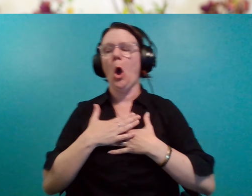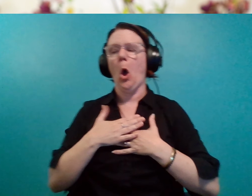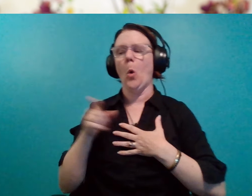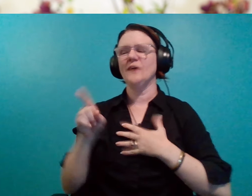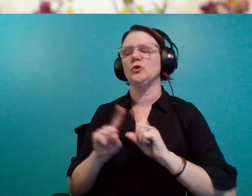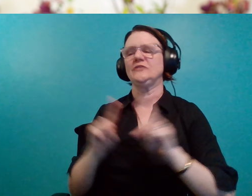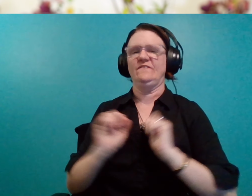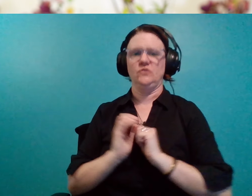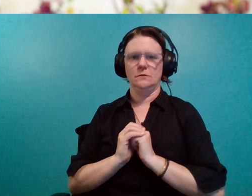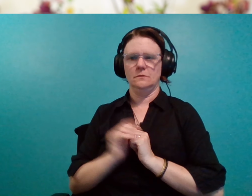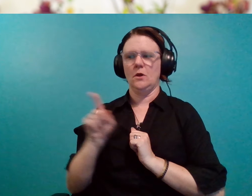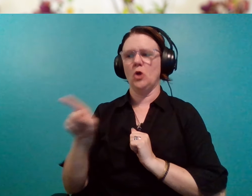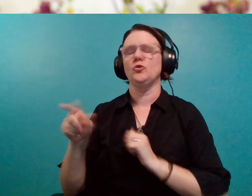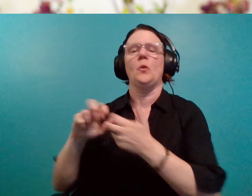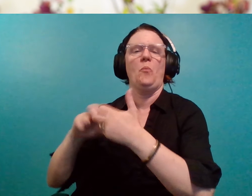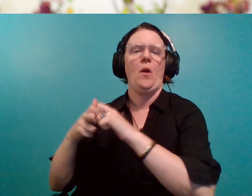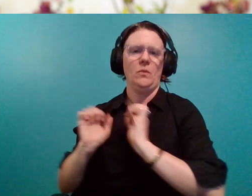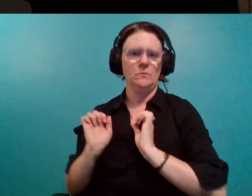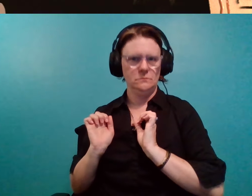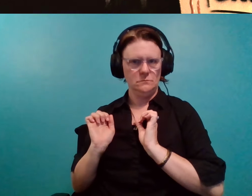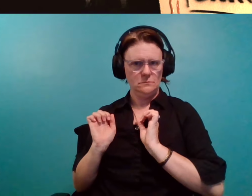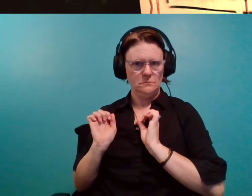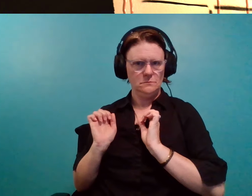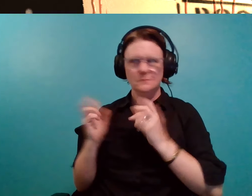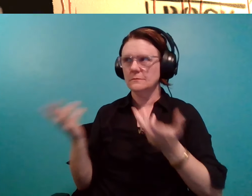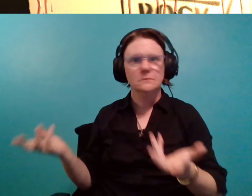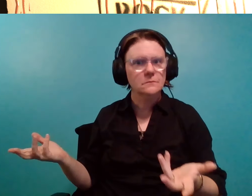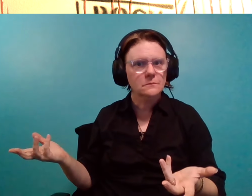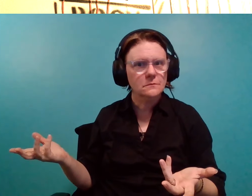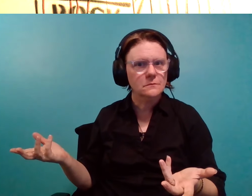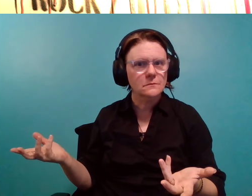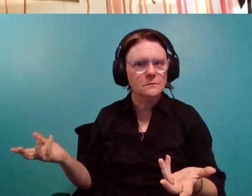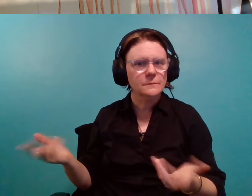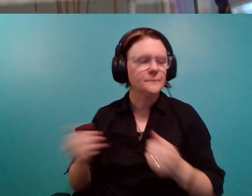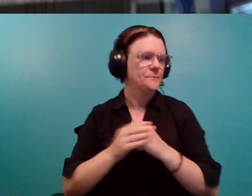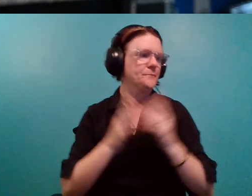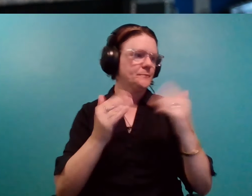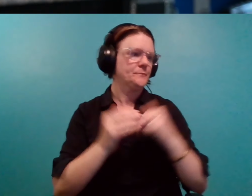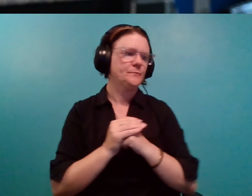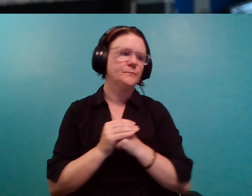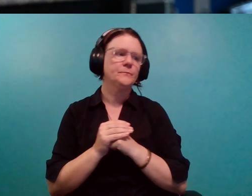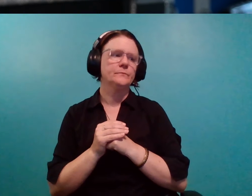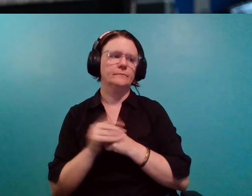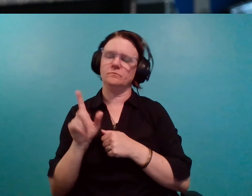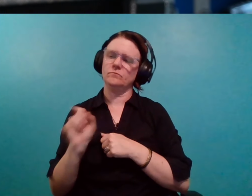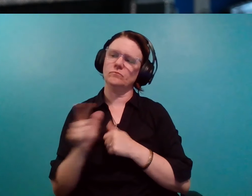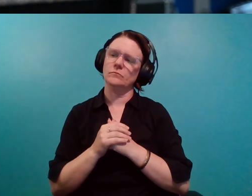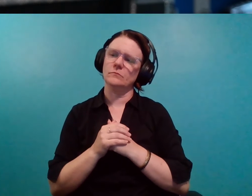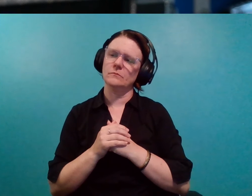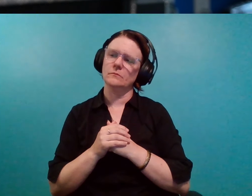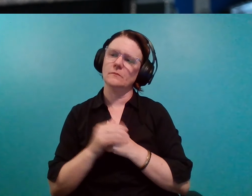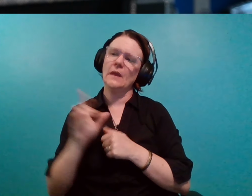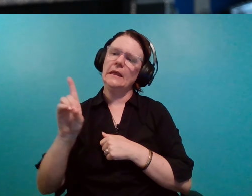treated differently. We're treated as a problem. How is that important to you in terms